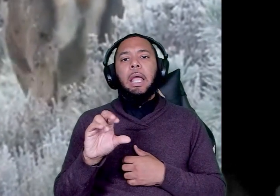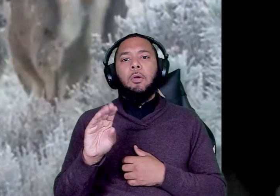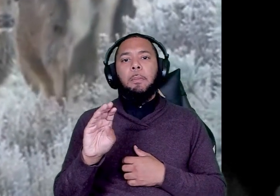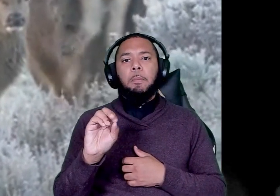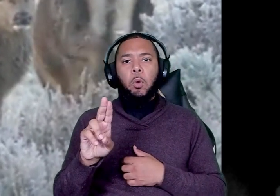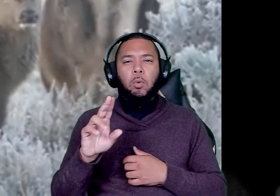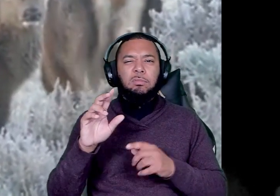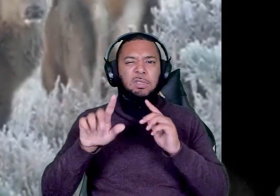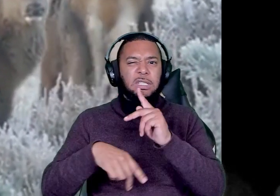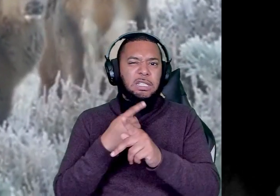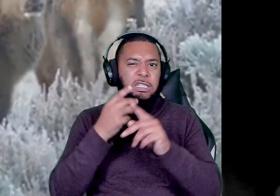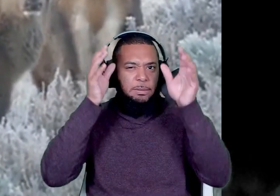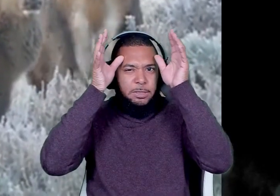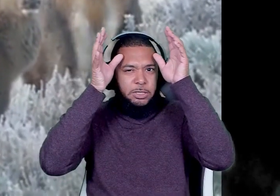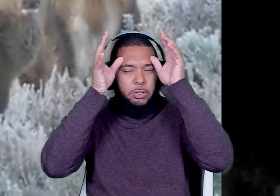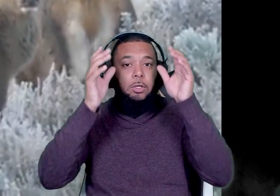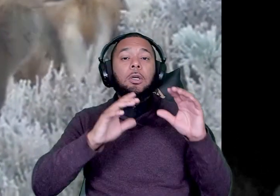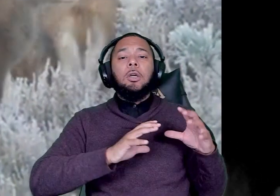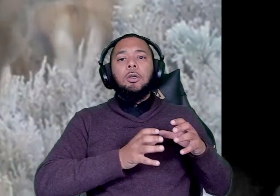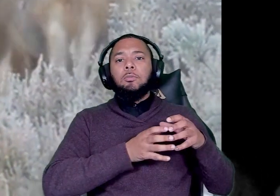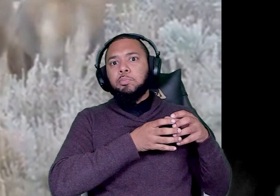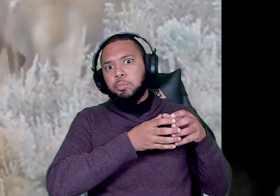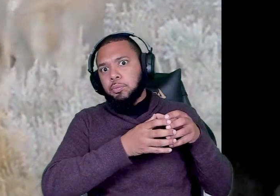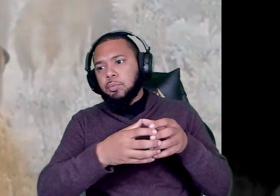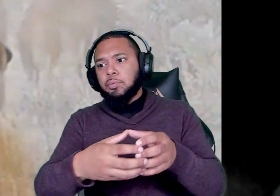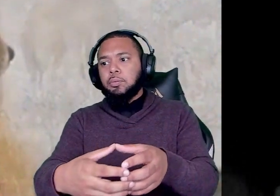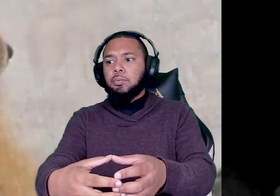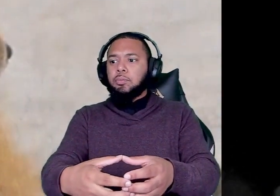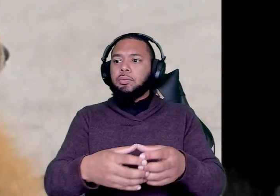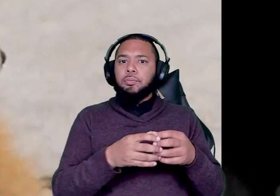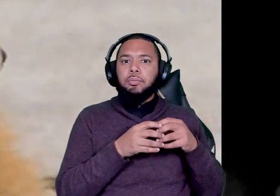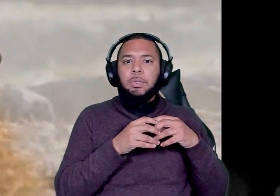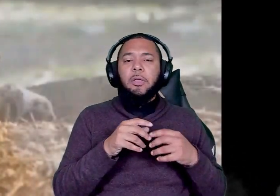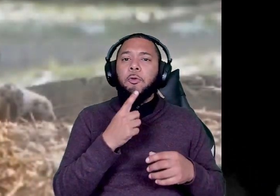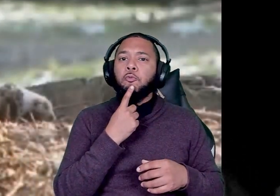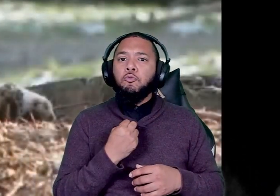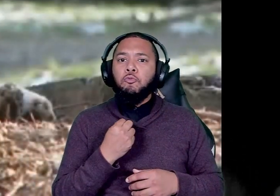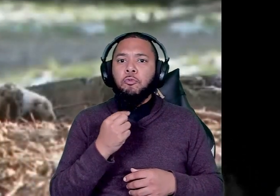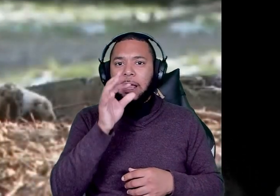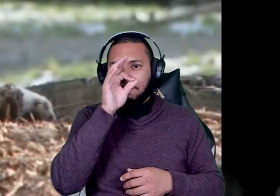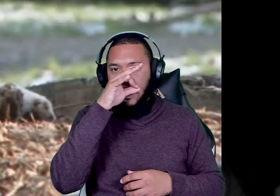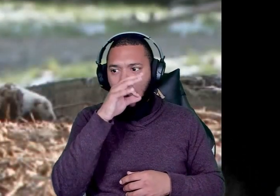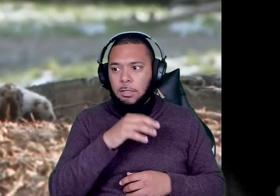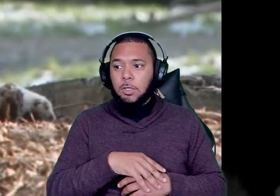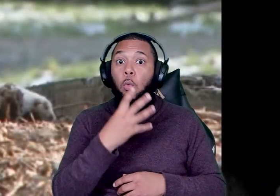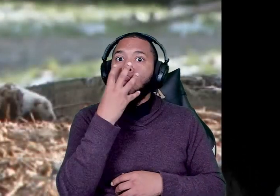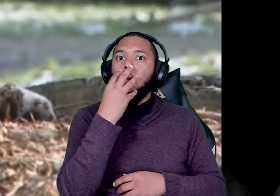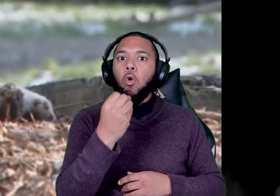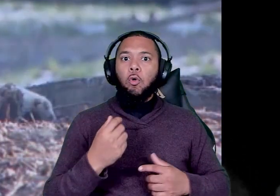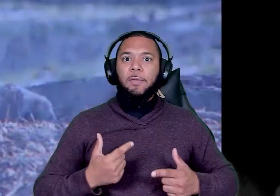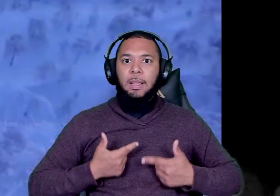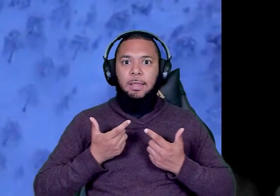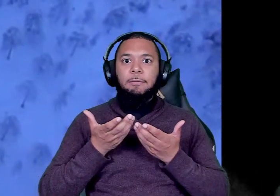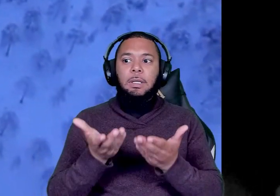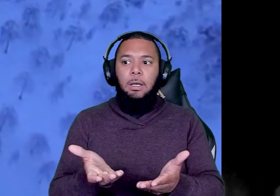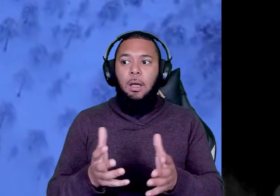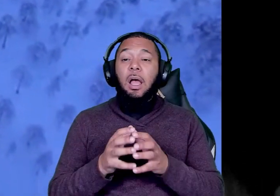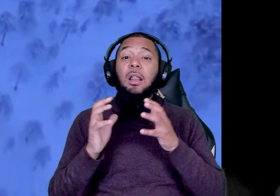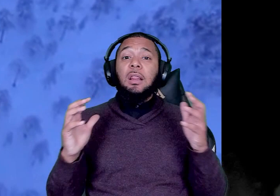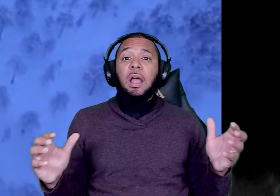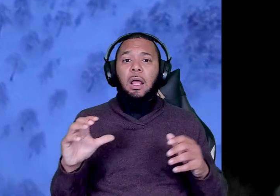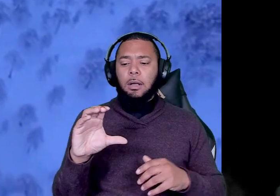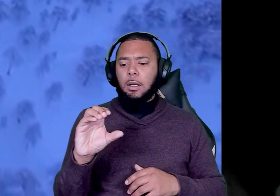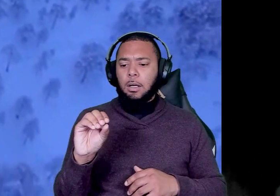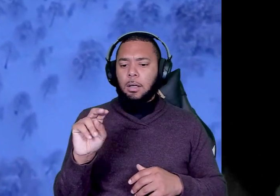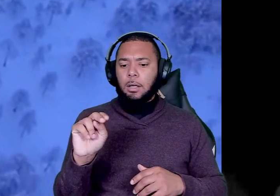of the tundra into the taiga. The red fox, wolves exist here, a lot of conifer trees.